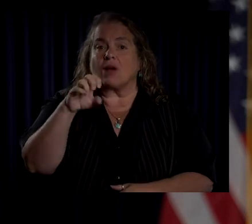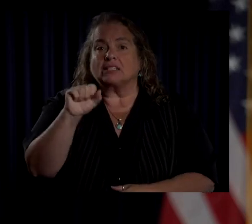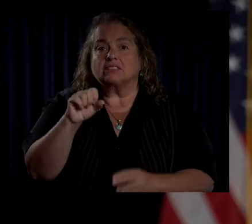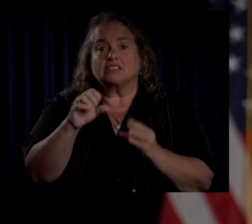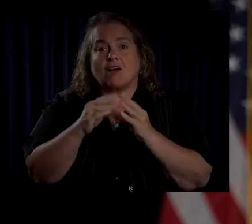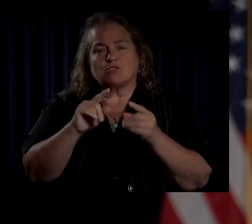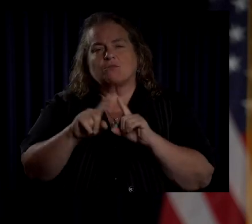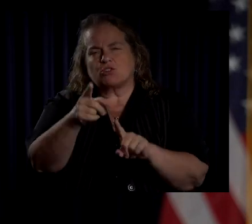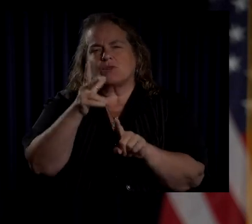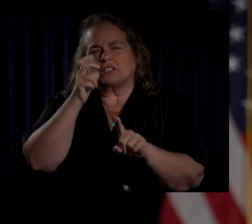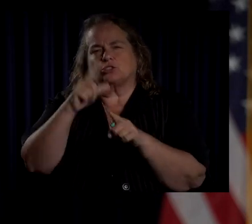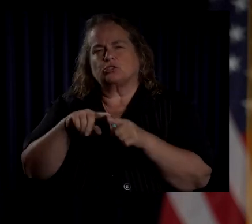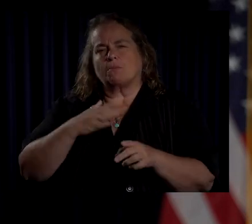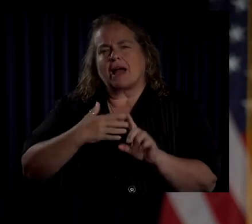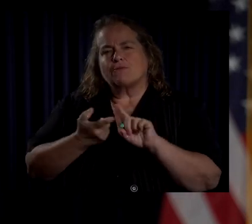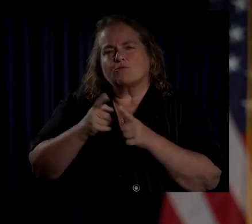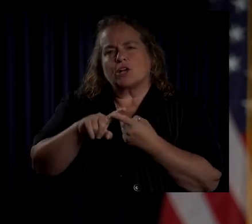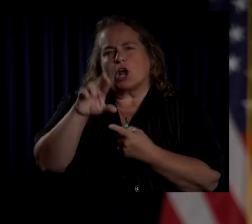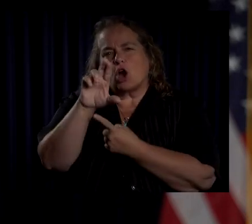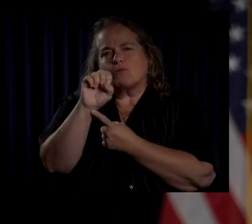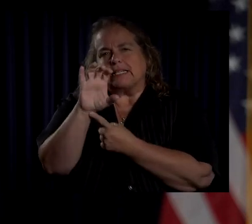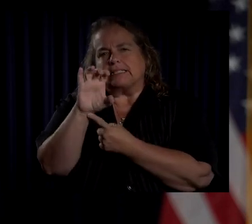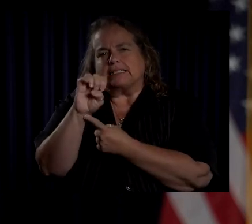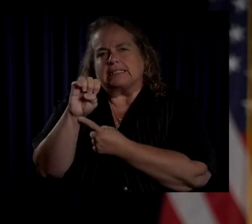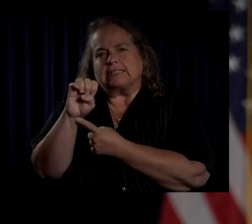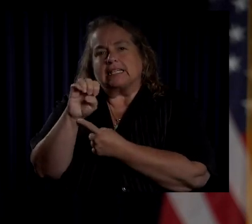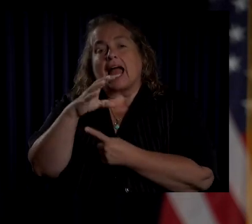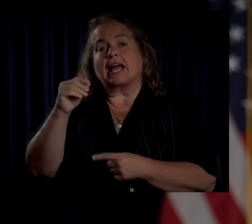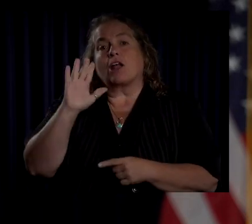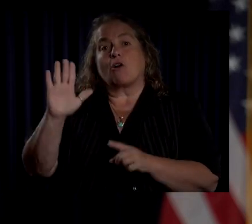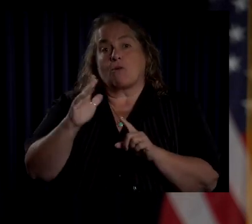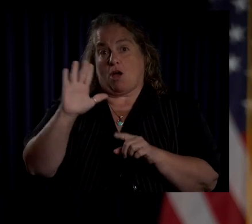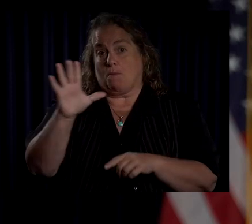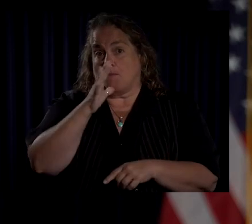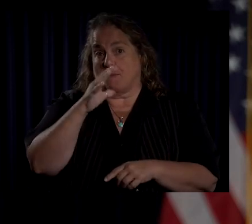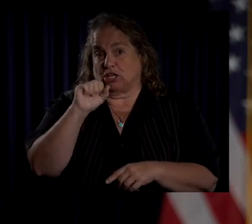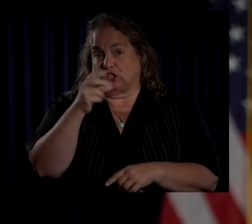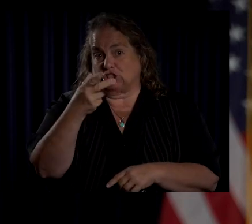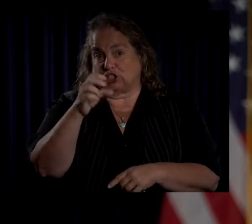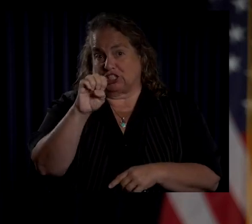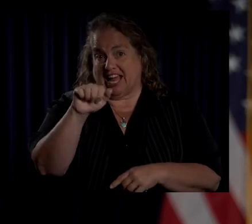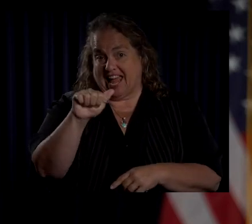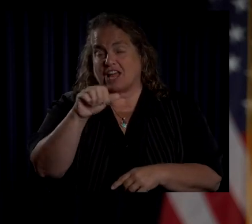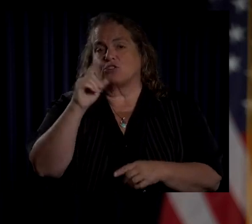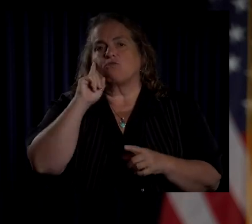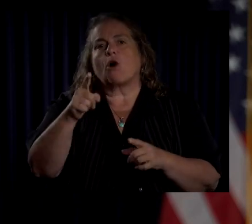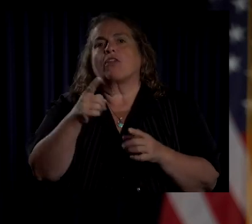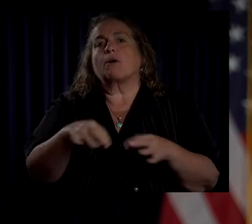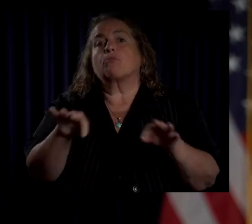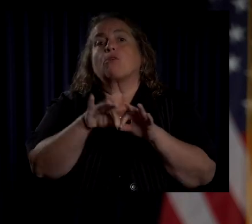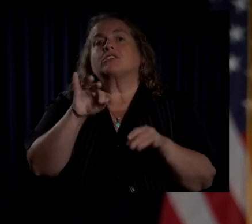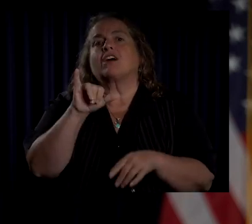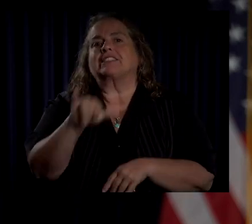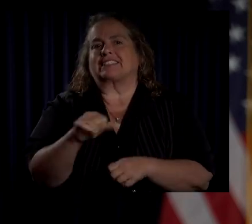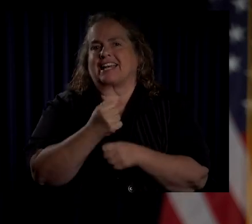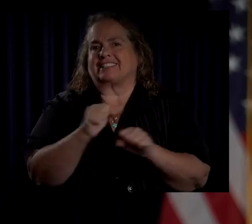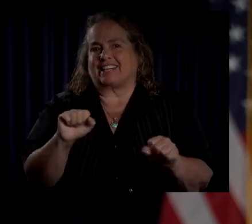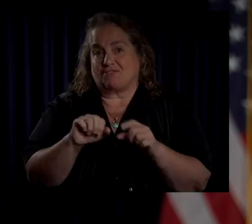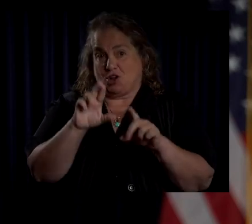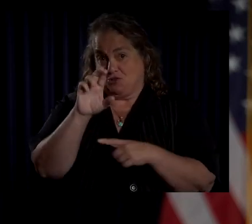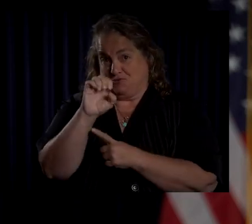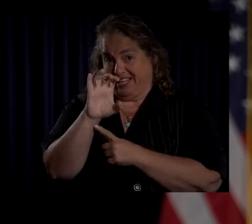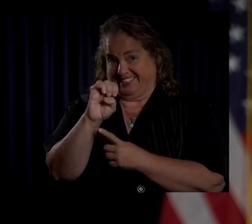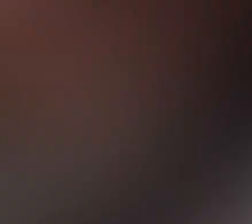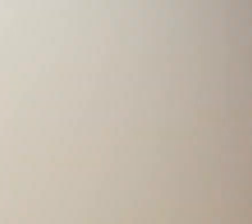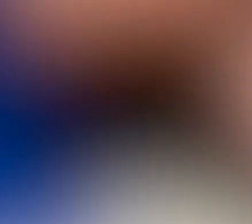my friend Reese and his mom Shay on the importance of these masks, from communicating to staying safe. Take it away,